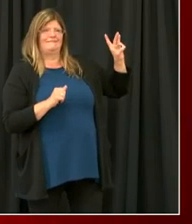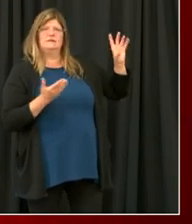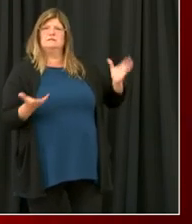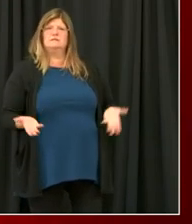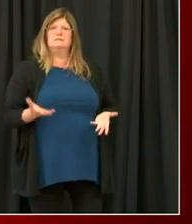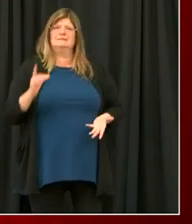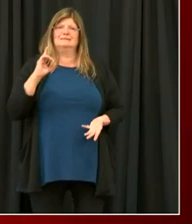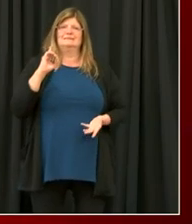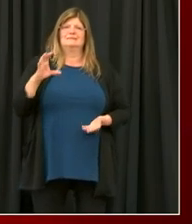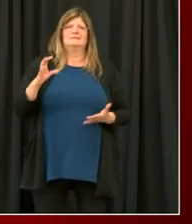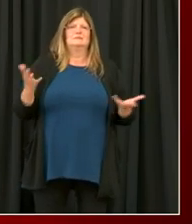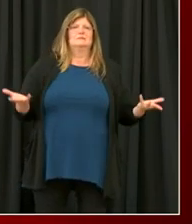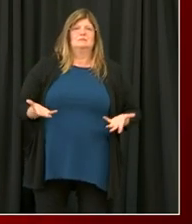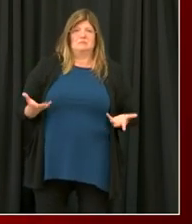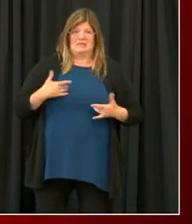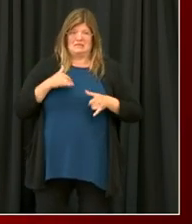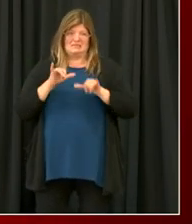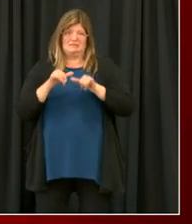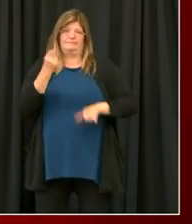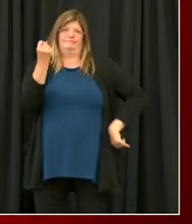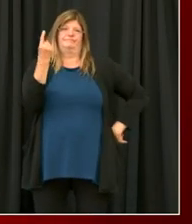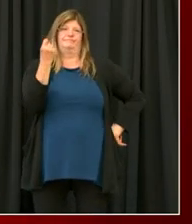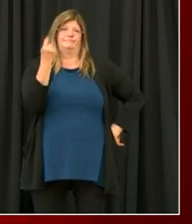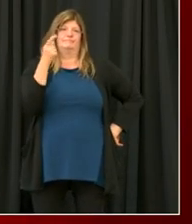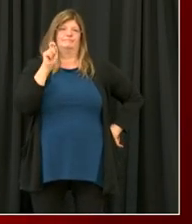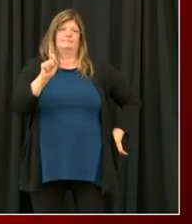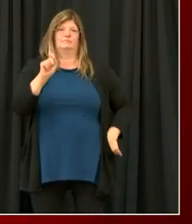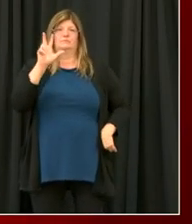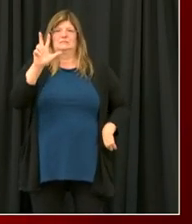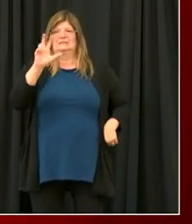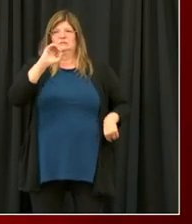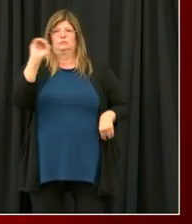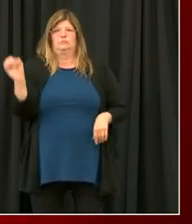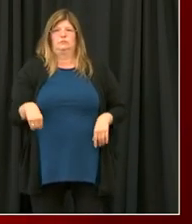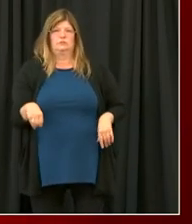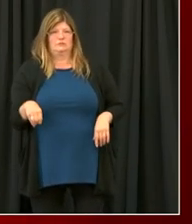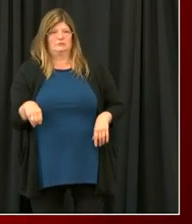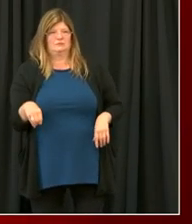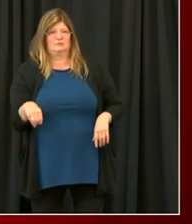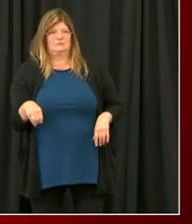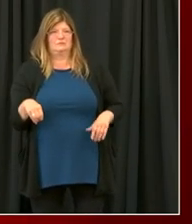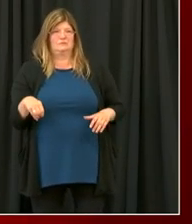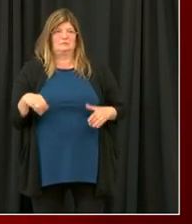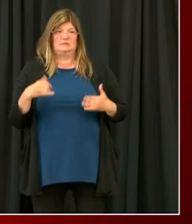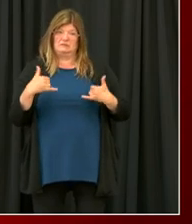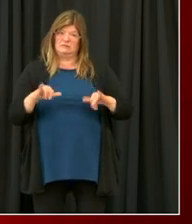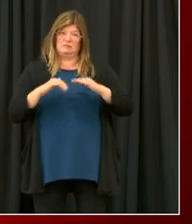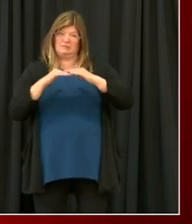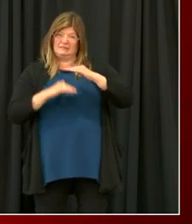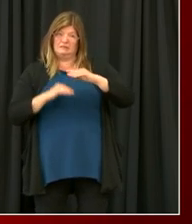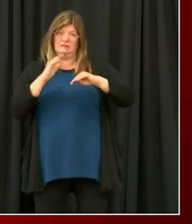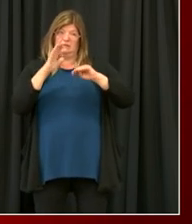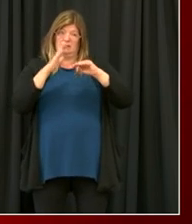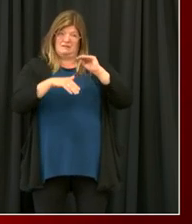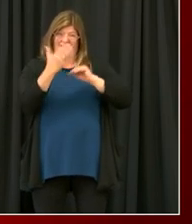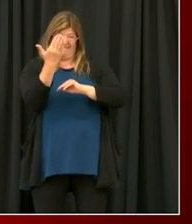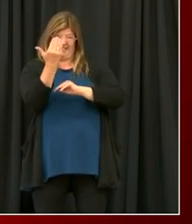Today, we've measured at 11.3%, but it's been below 15%